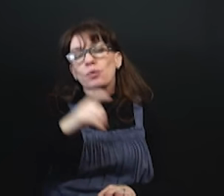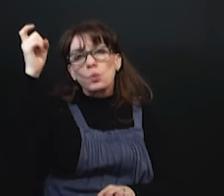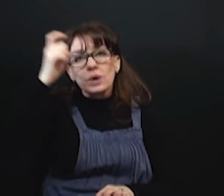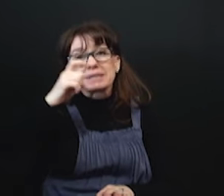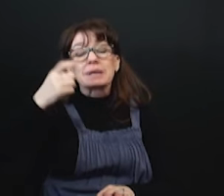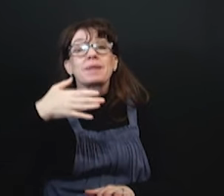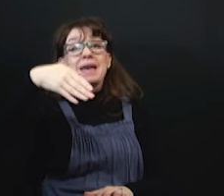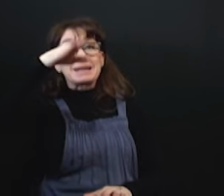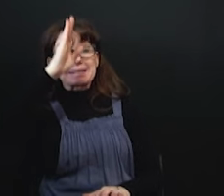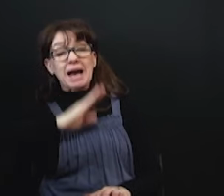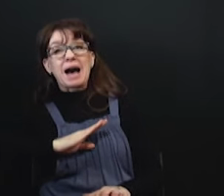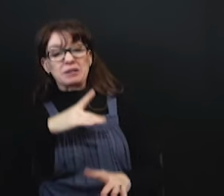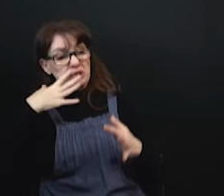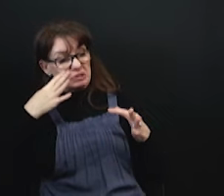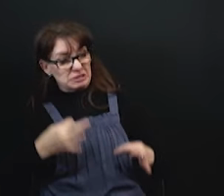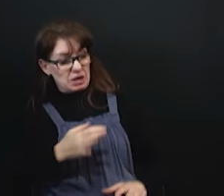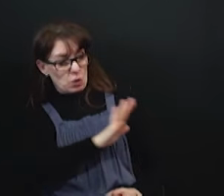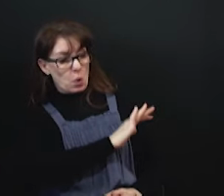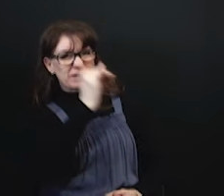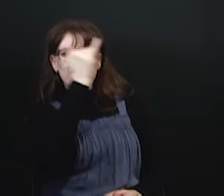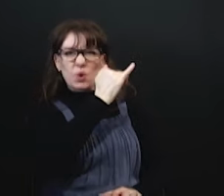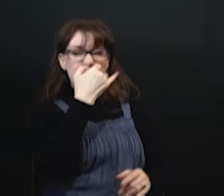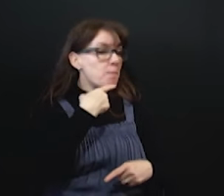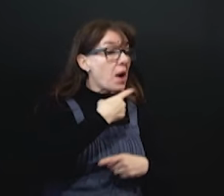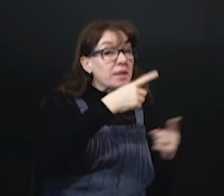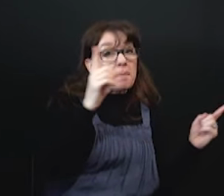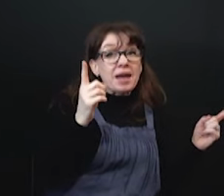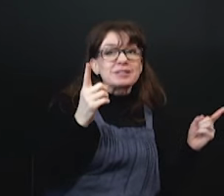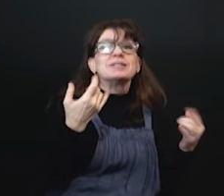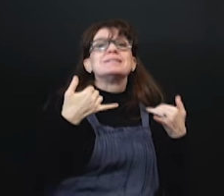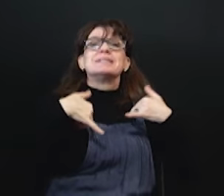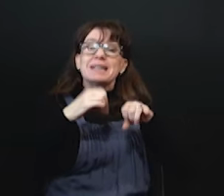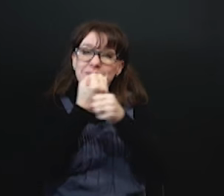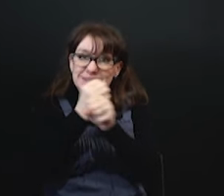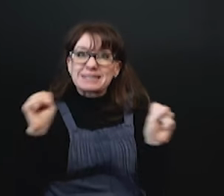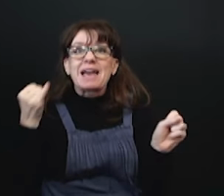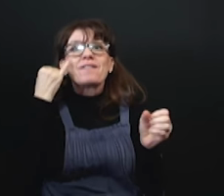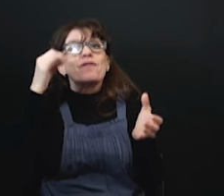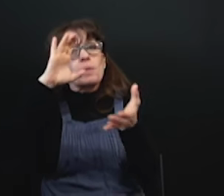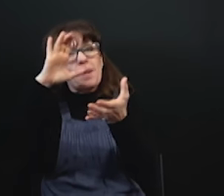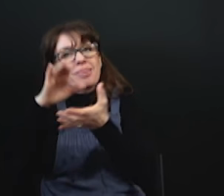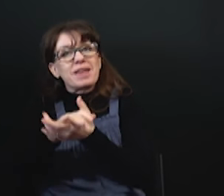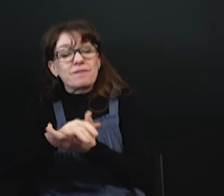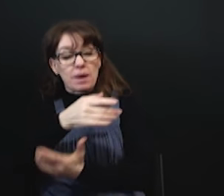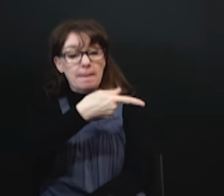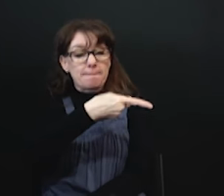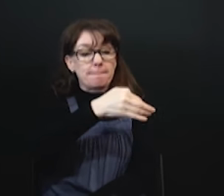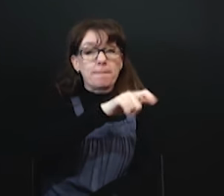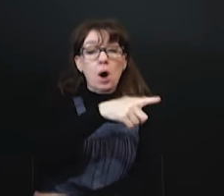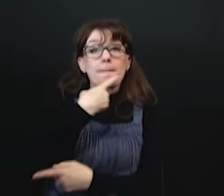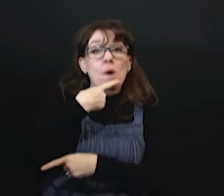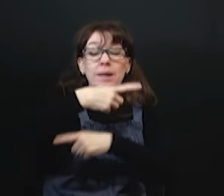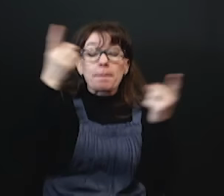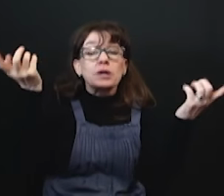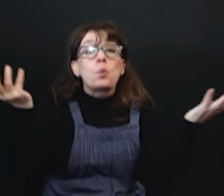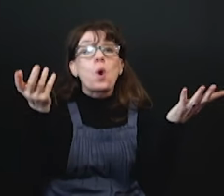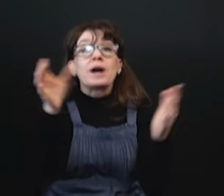decided through the foolishness of our proclamation to save those who believe." What is Paul's proclamation? Again,